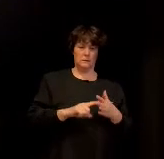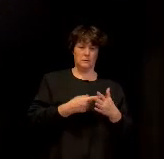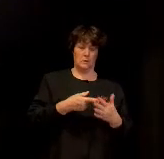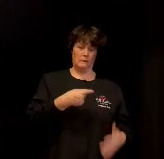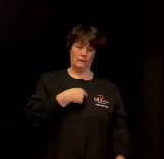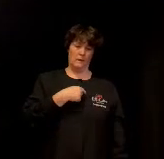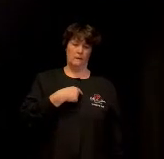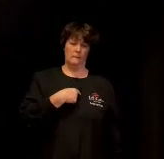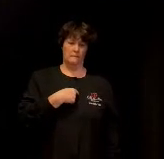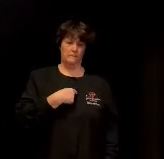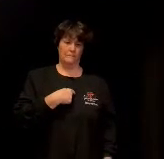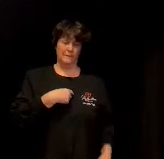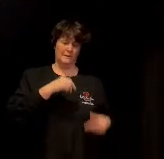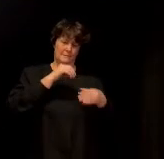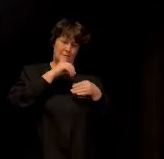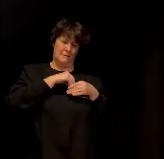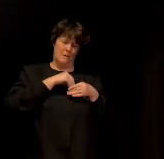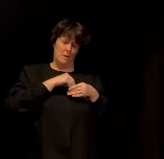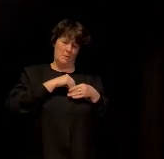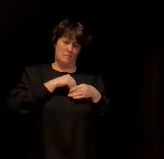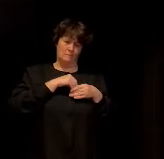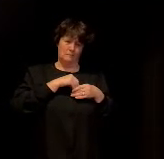It's in the inner man.